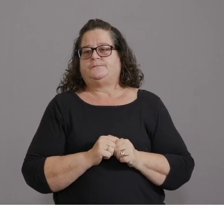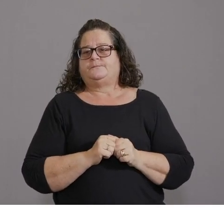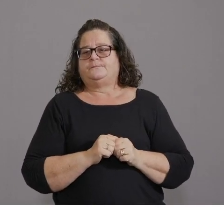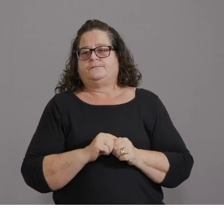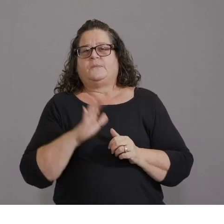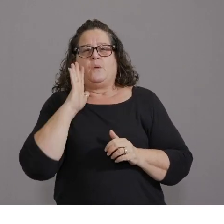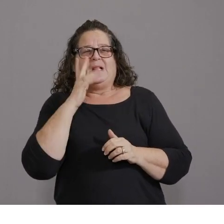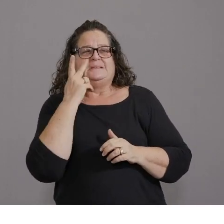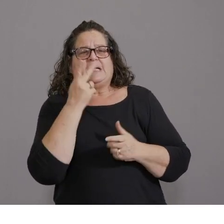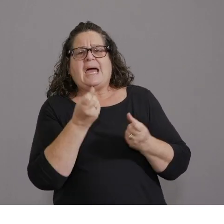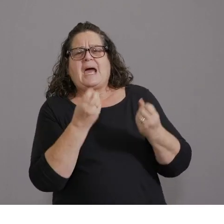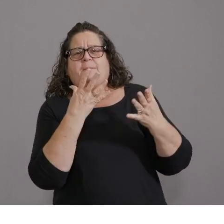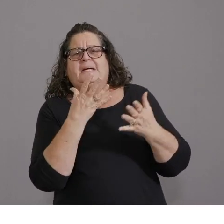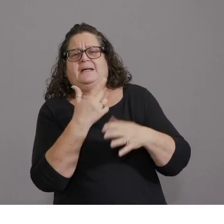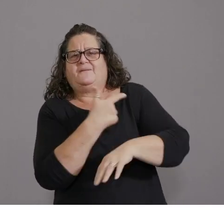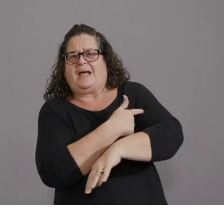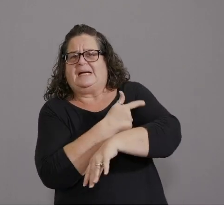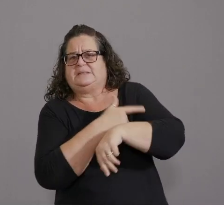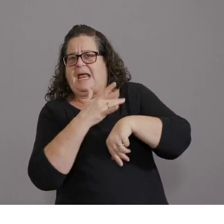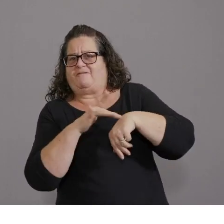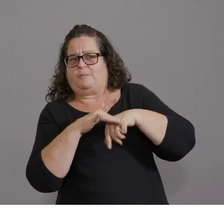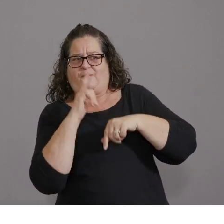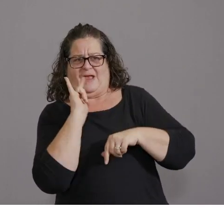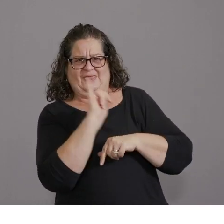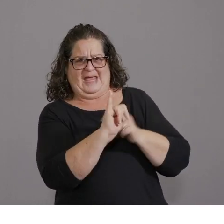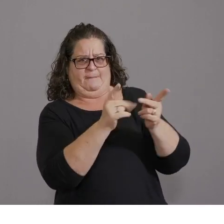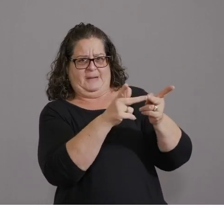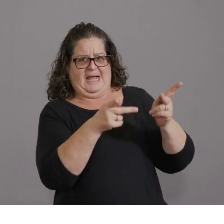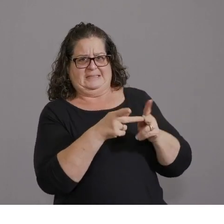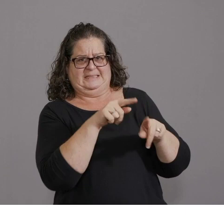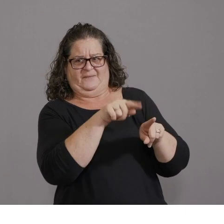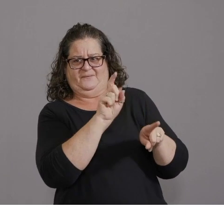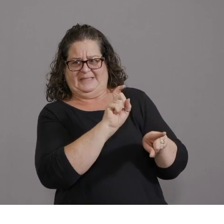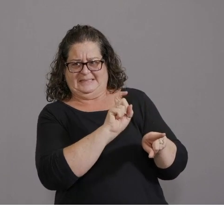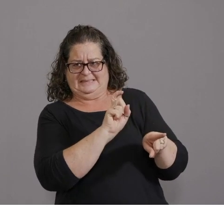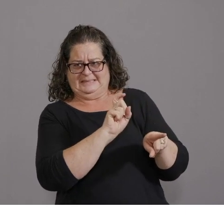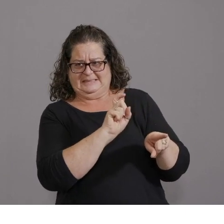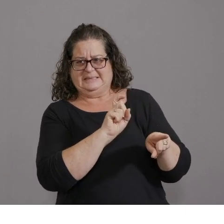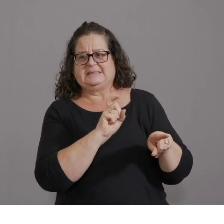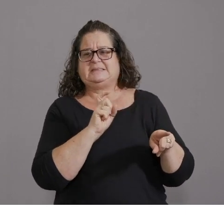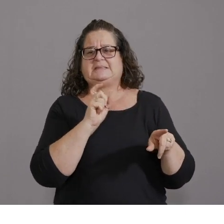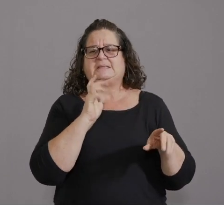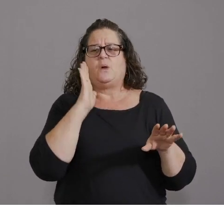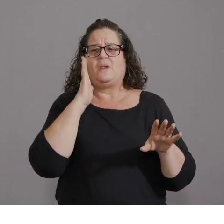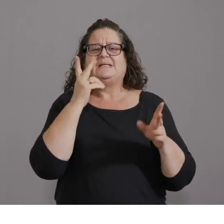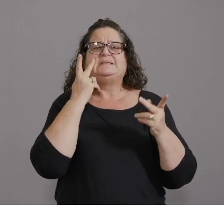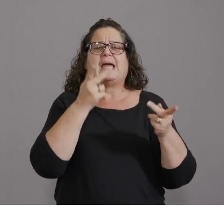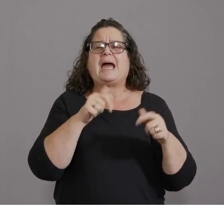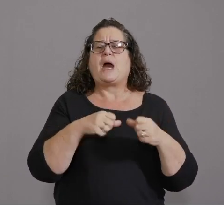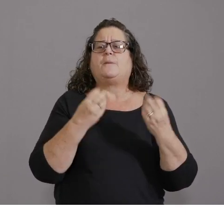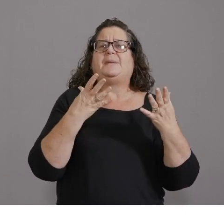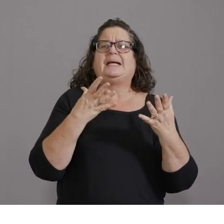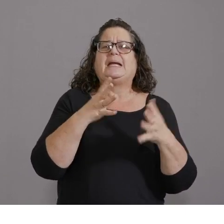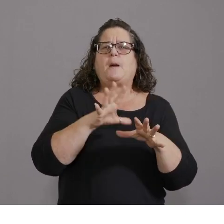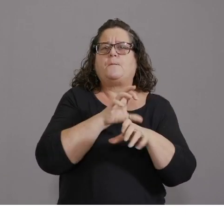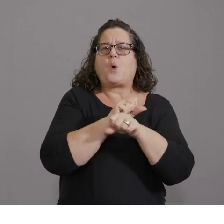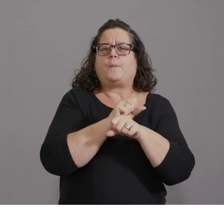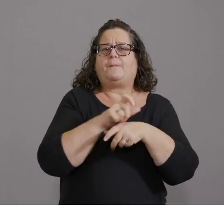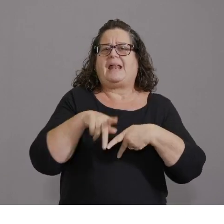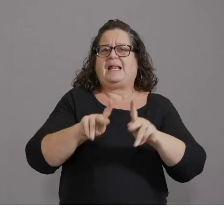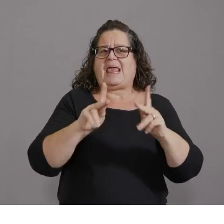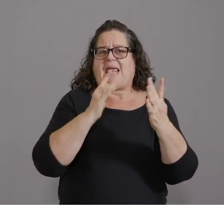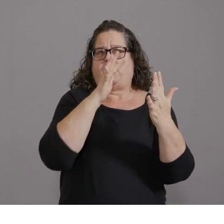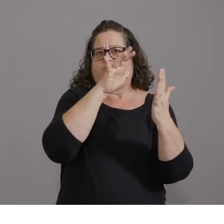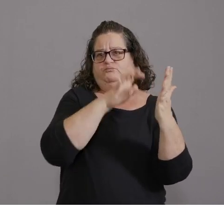that site. So the number of appointments will depend on the available vaccine. Again, we are partnering with the Arizona Department